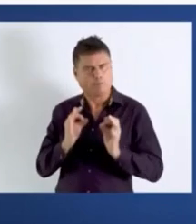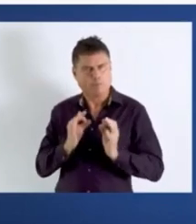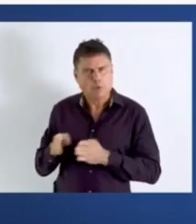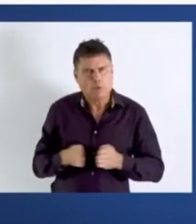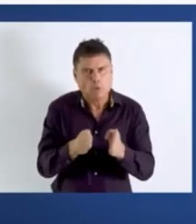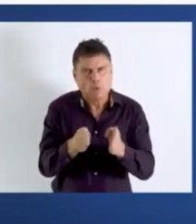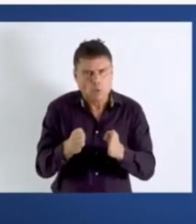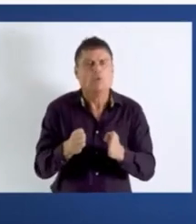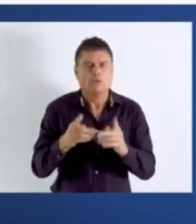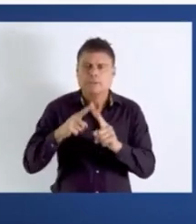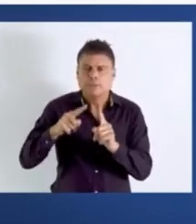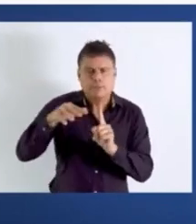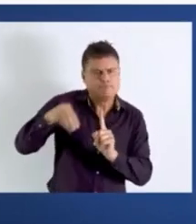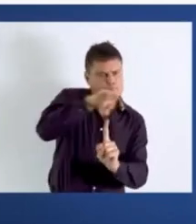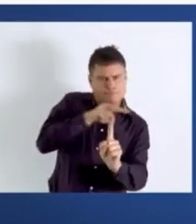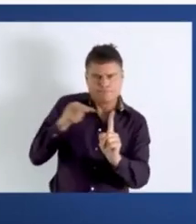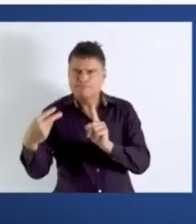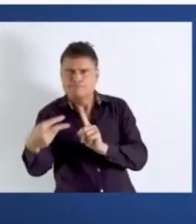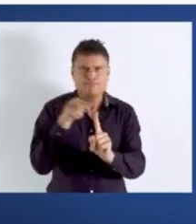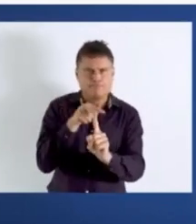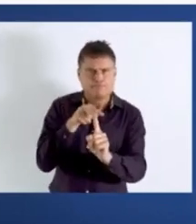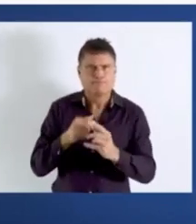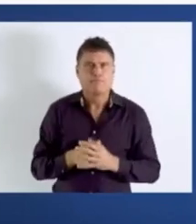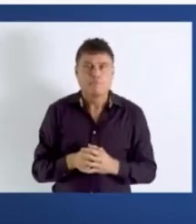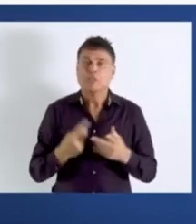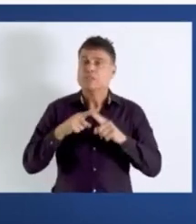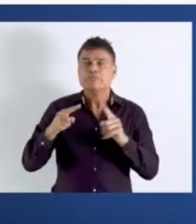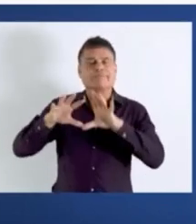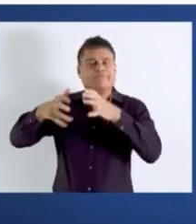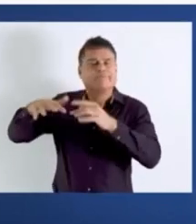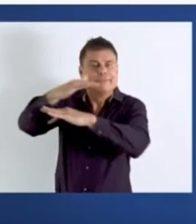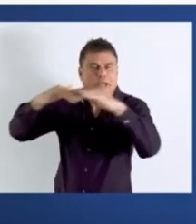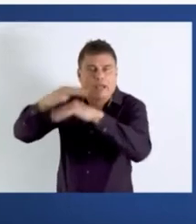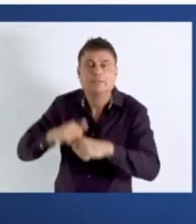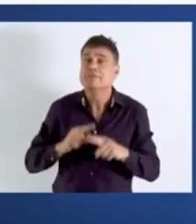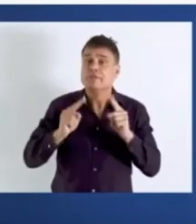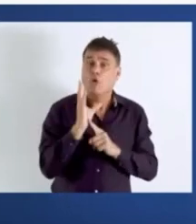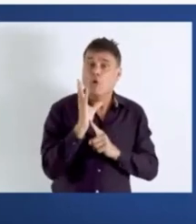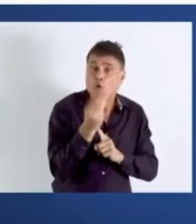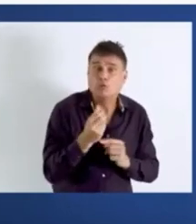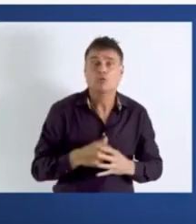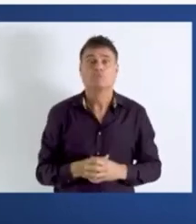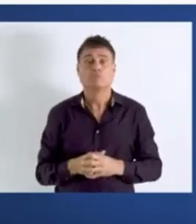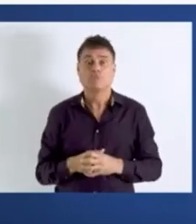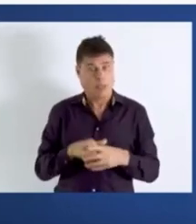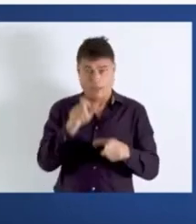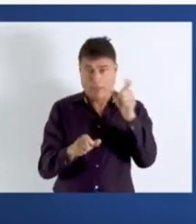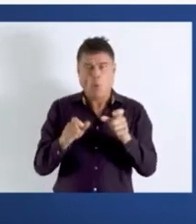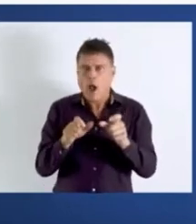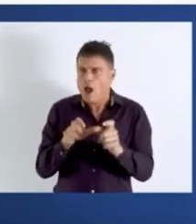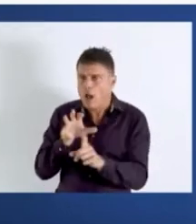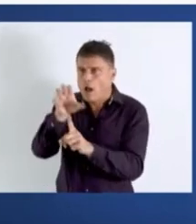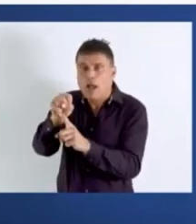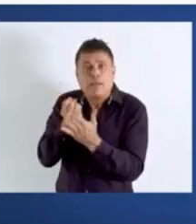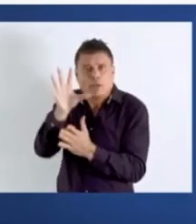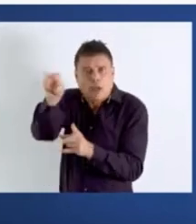we wanted to develop a tool that can be used in different contexts, in different societies, in different